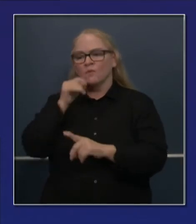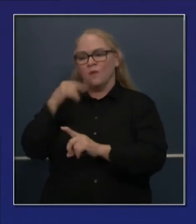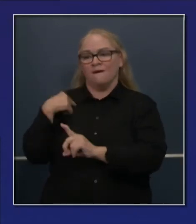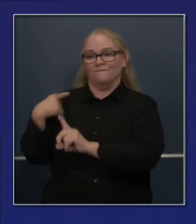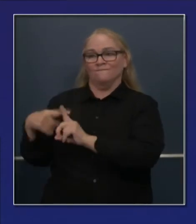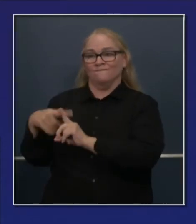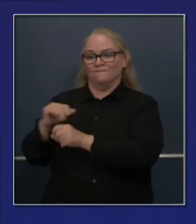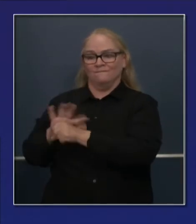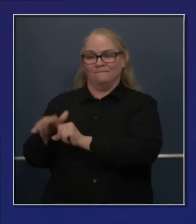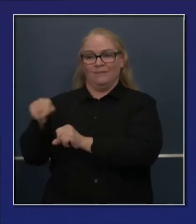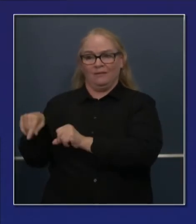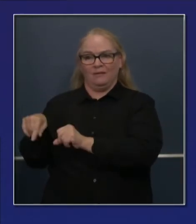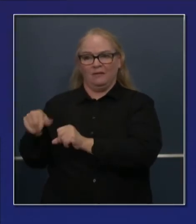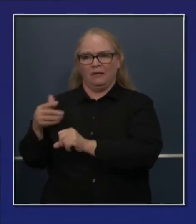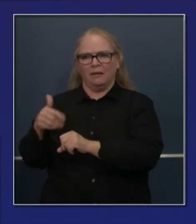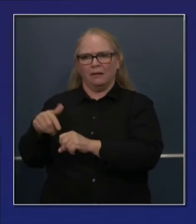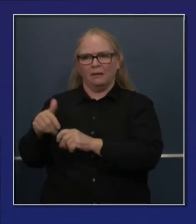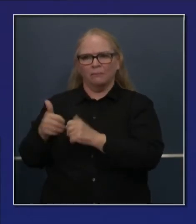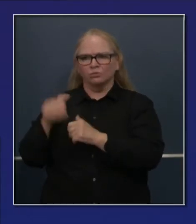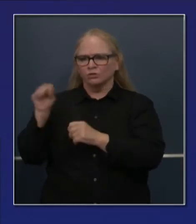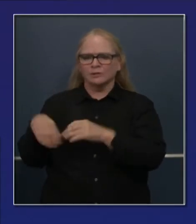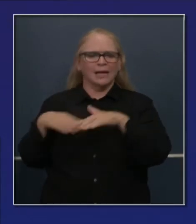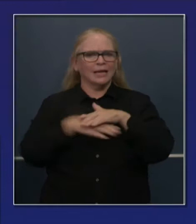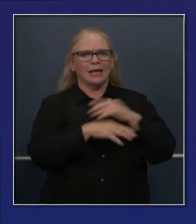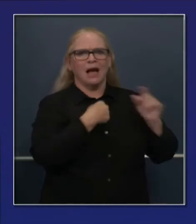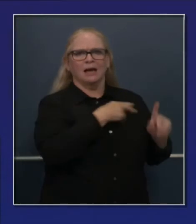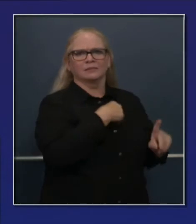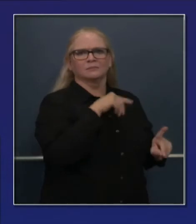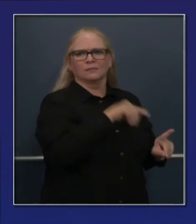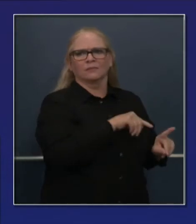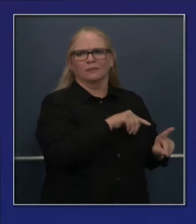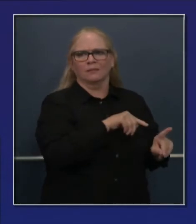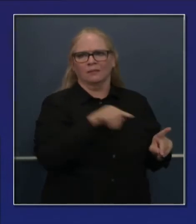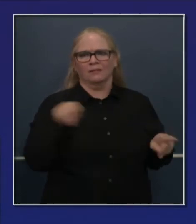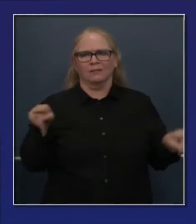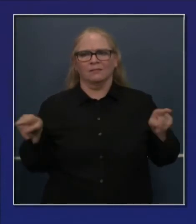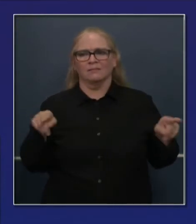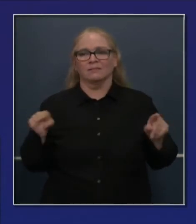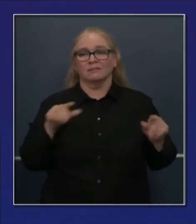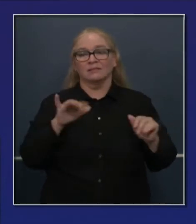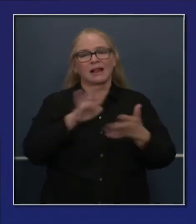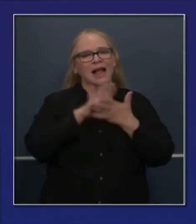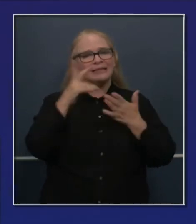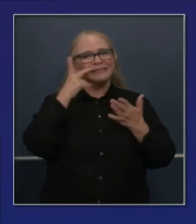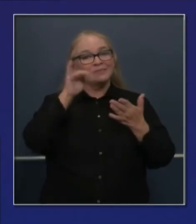But again, hospitalizations trending downward, ICU